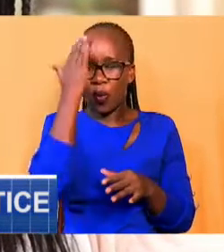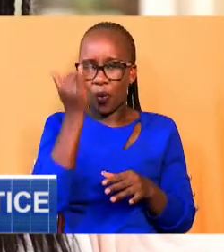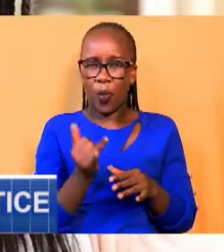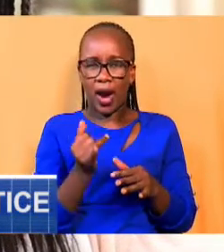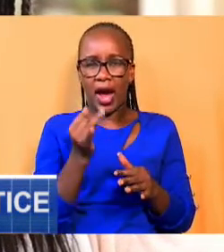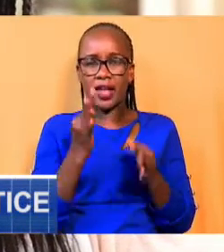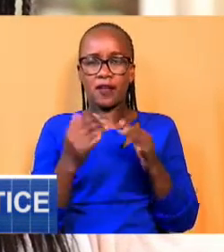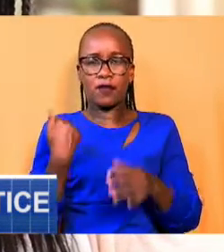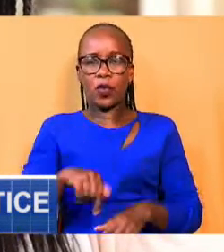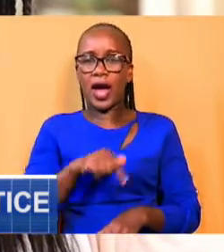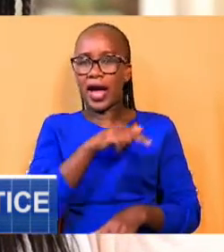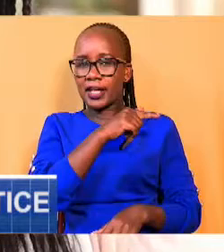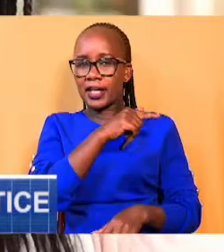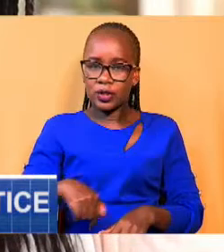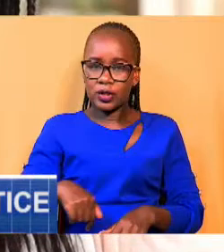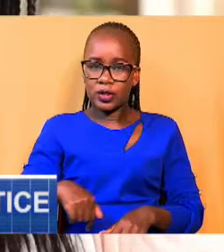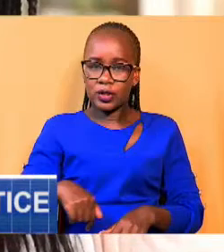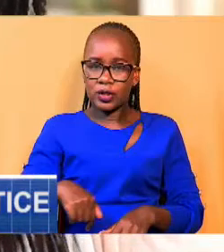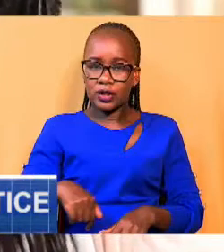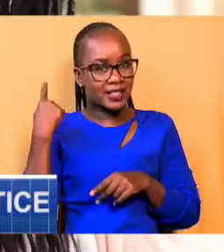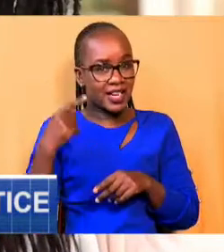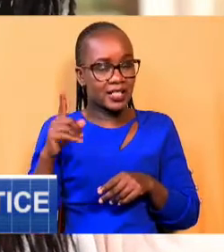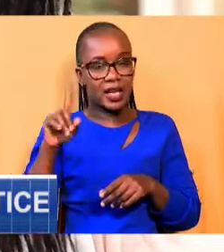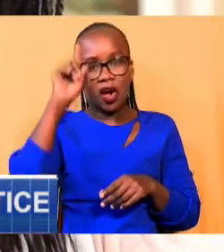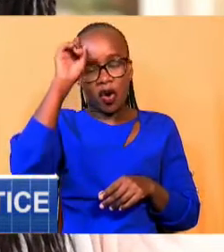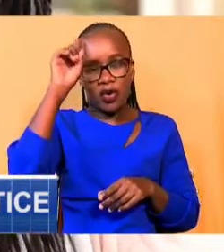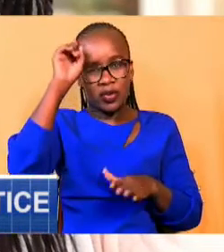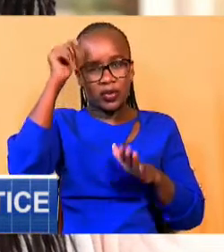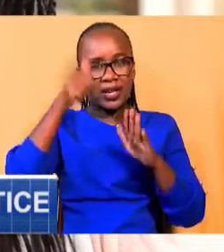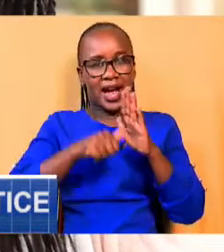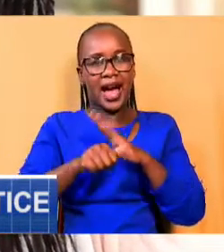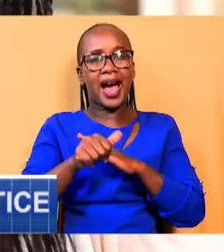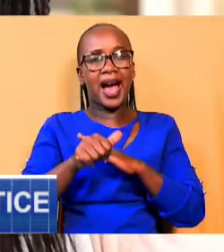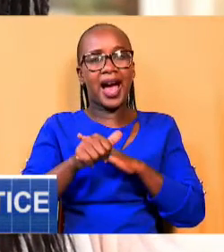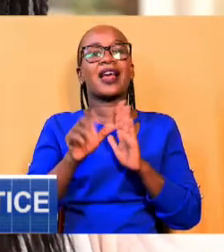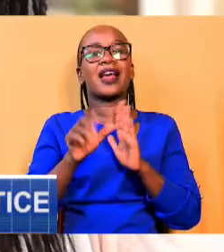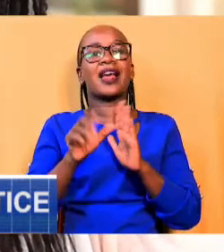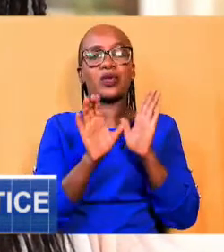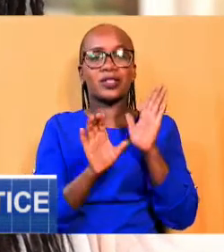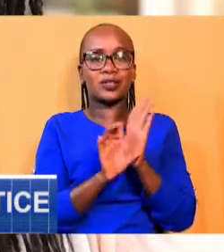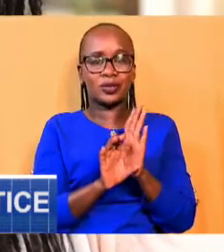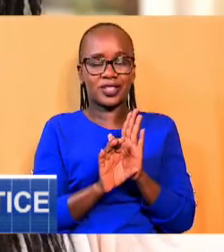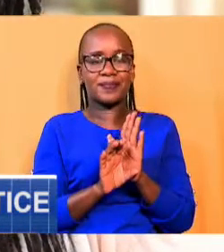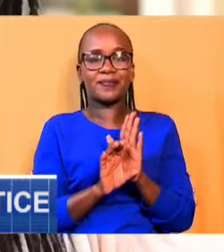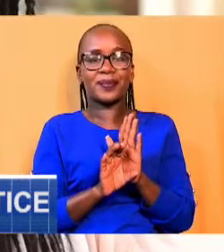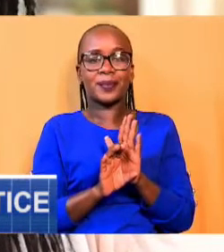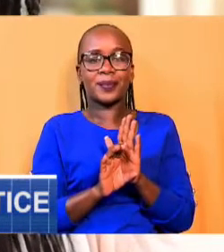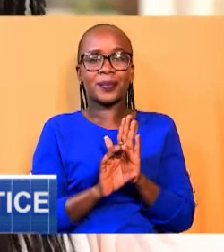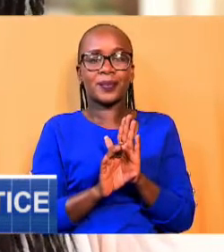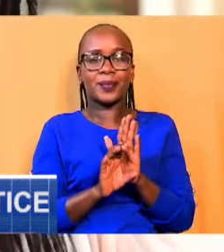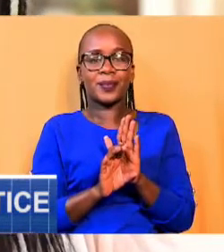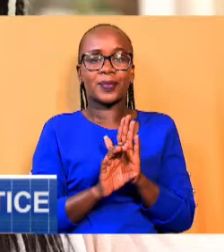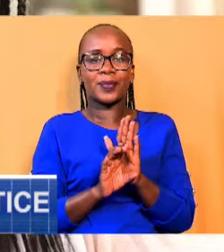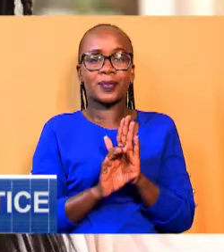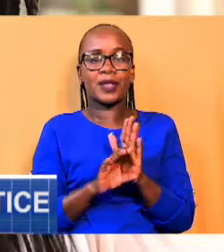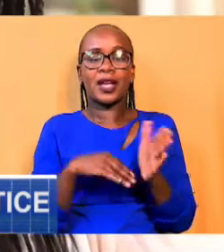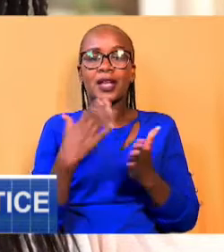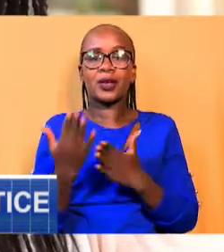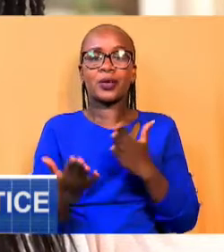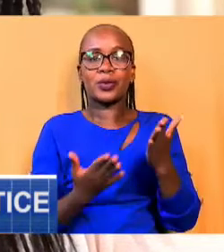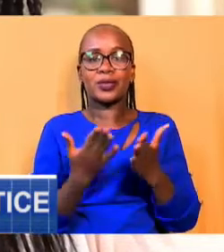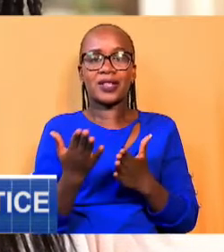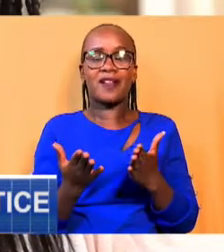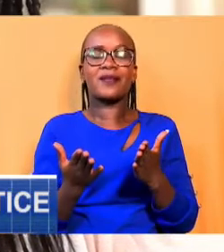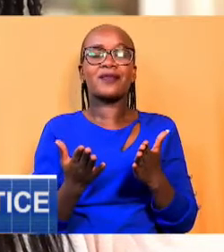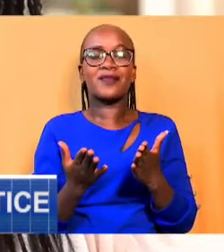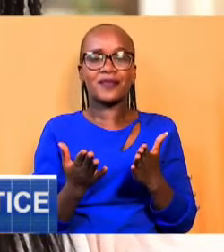Because if you are guilty but insane, originally under Section 166 of the Criminal Procedure Code, you used to be sentenced to serve at the